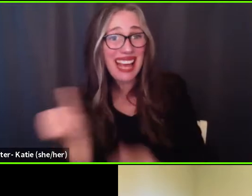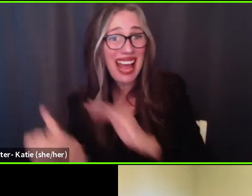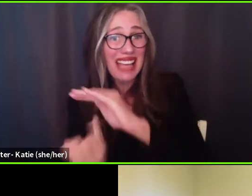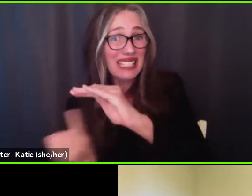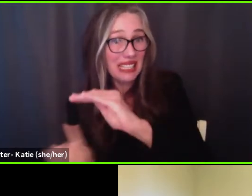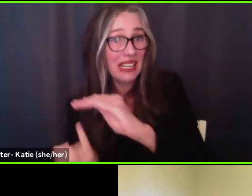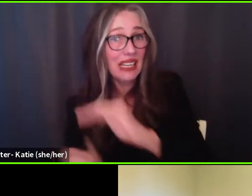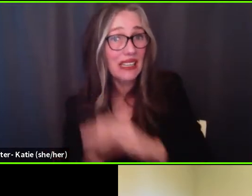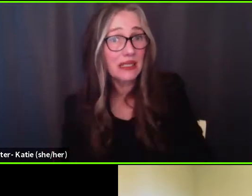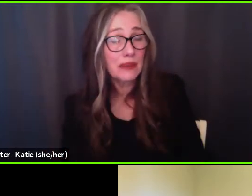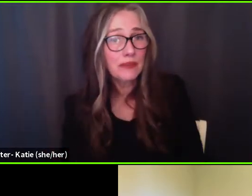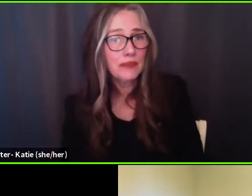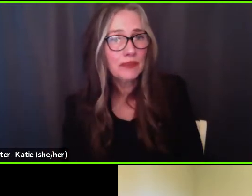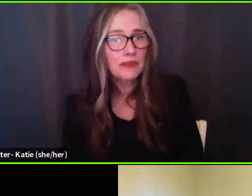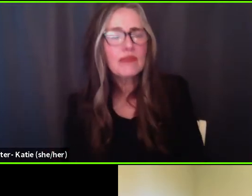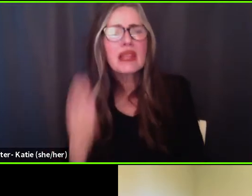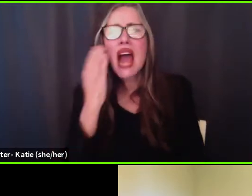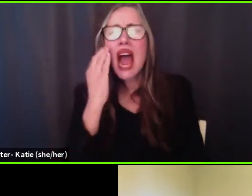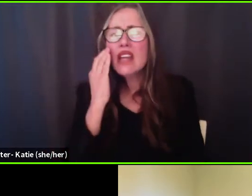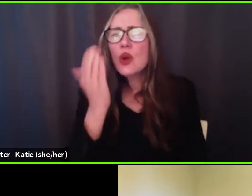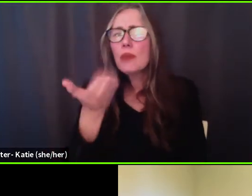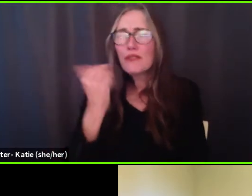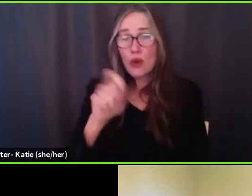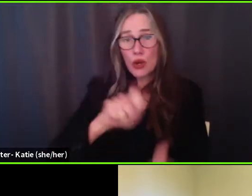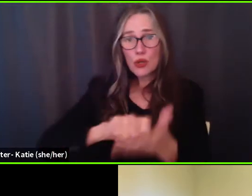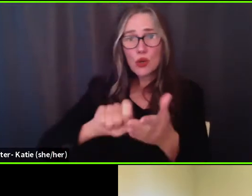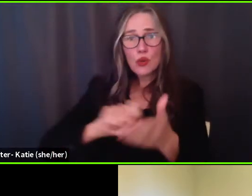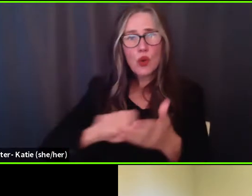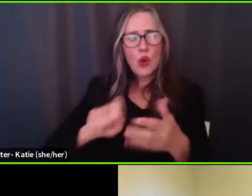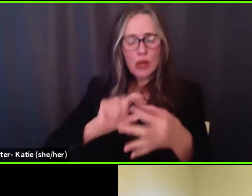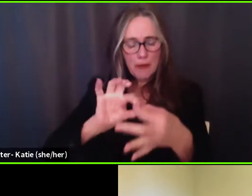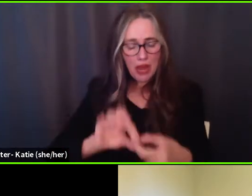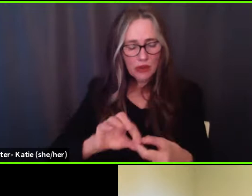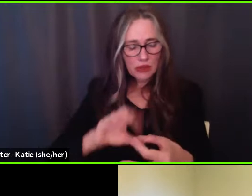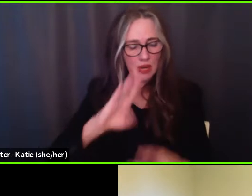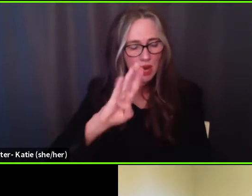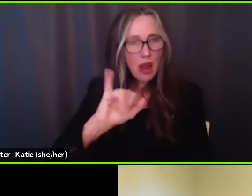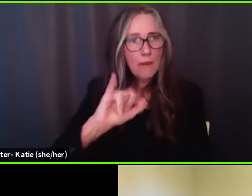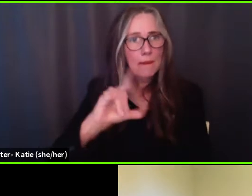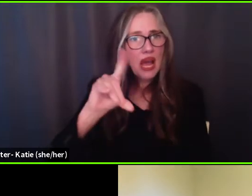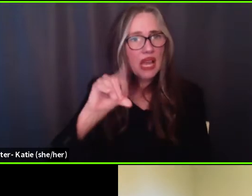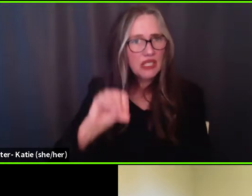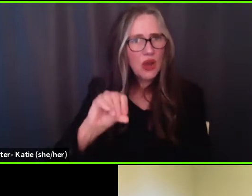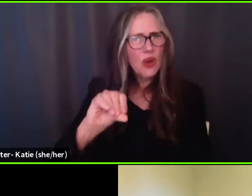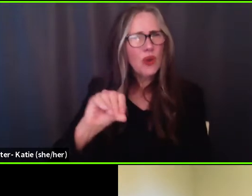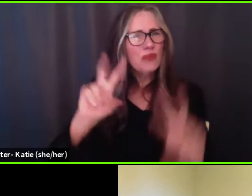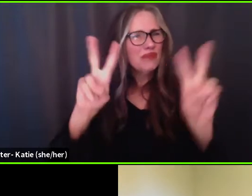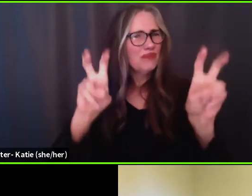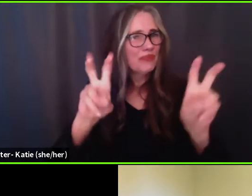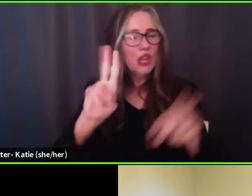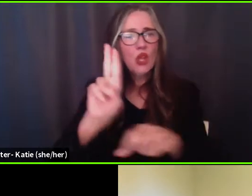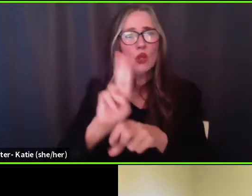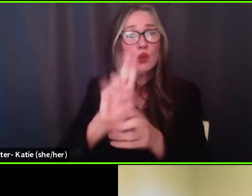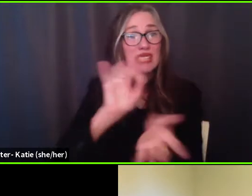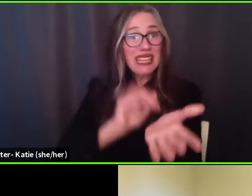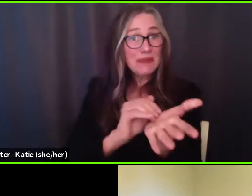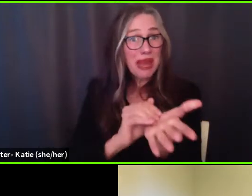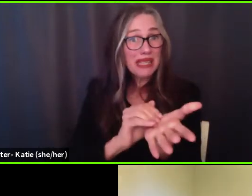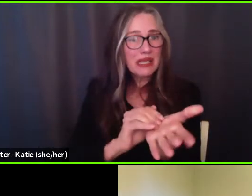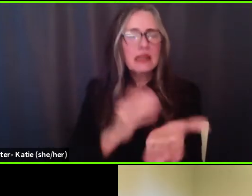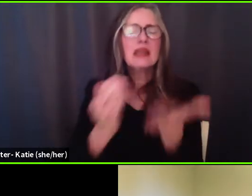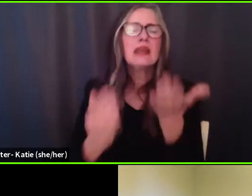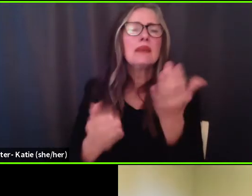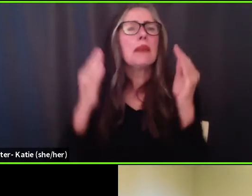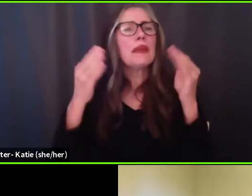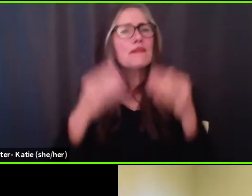you you did some writing around biedel and the use of sort of medicine you know to attend to issues of say high blood pressure